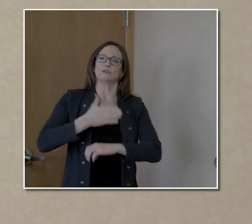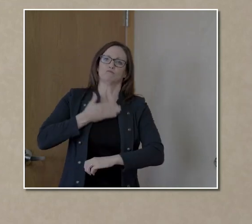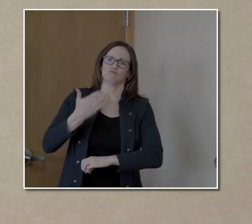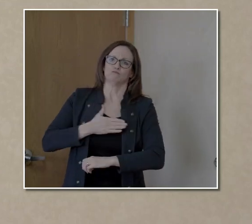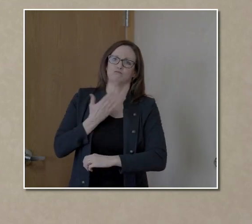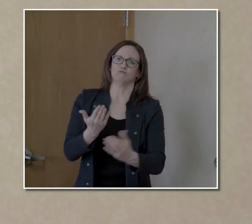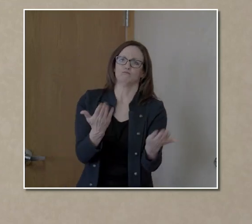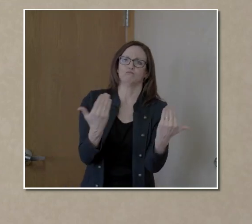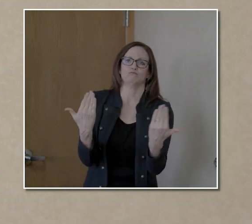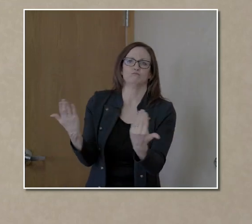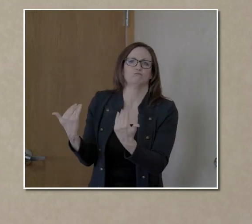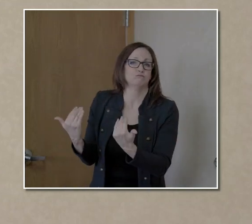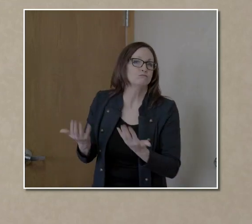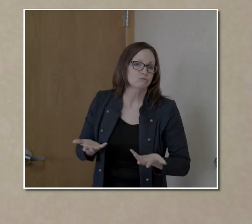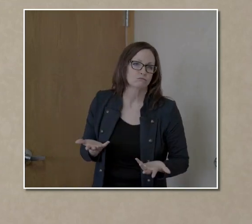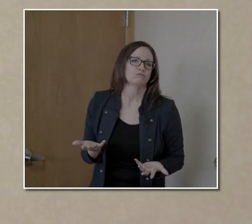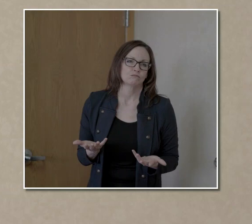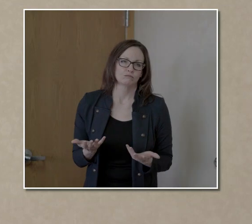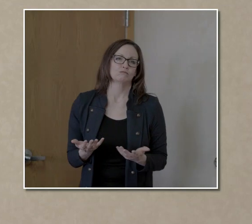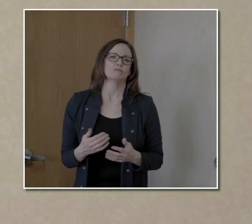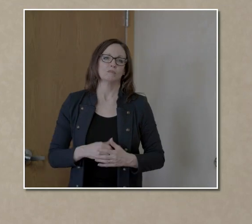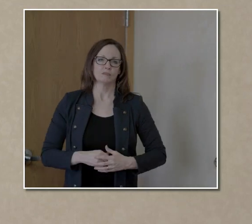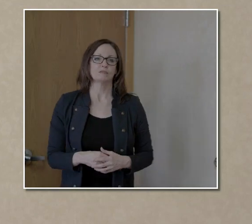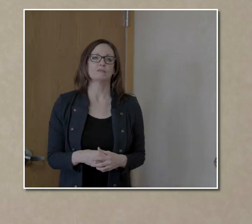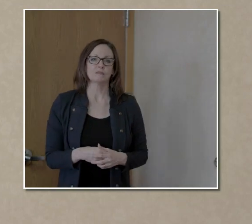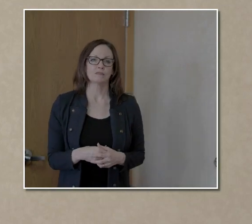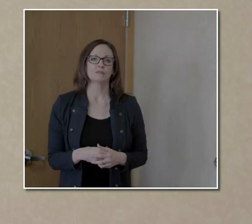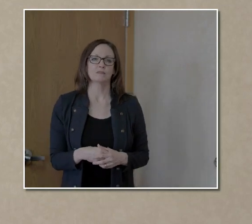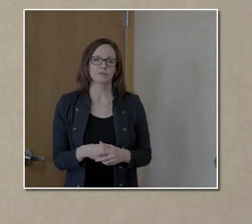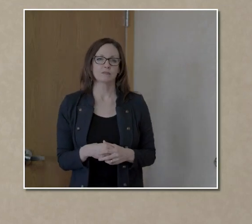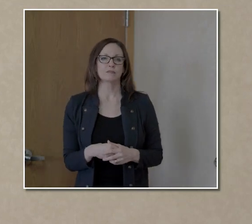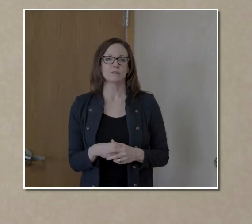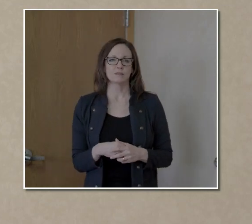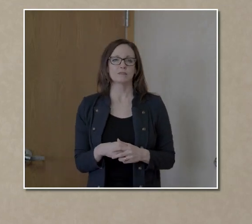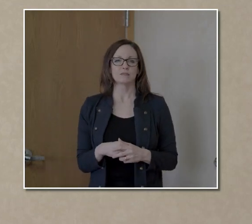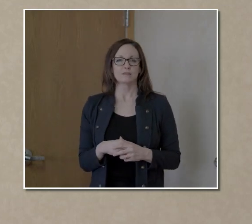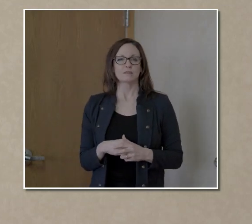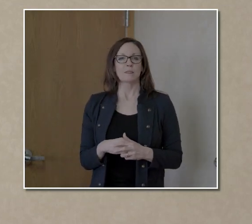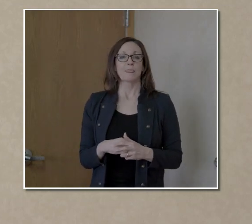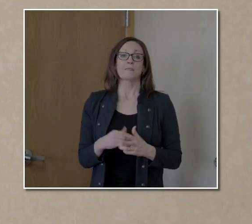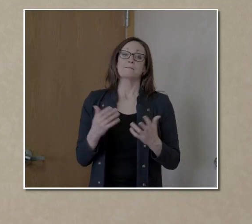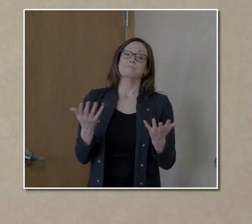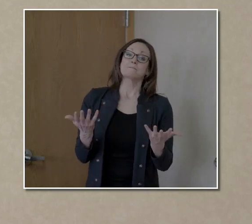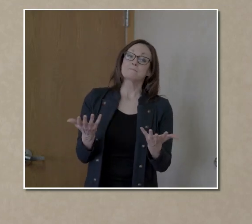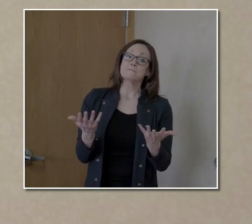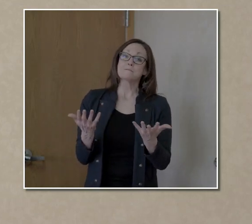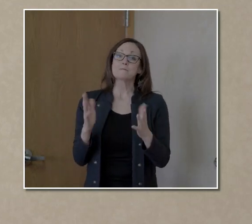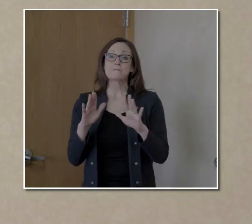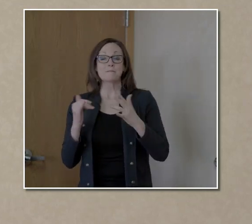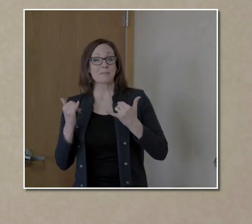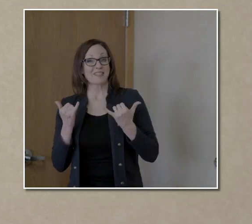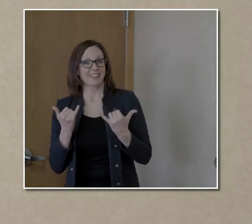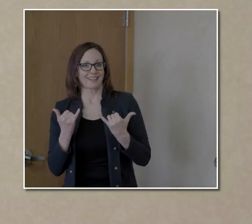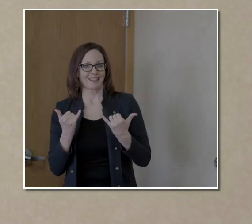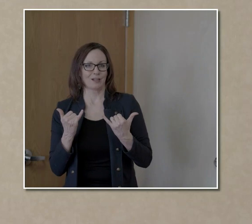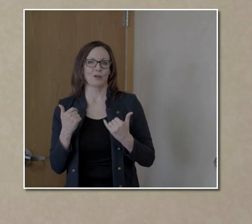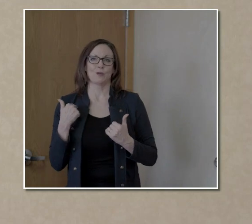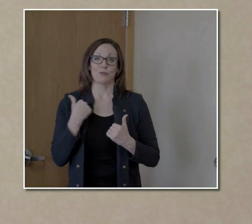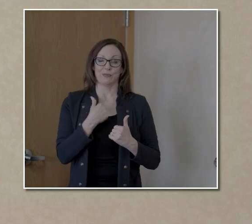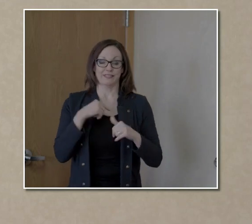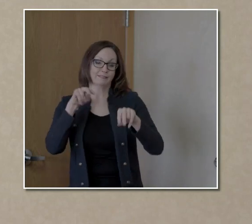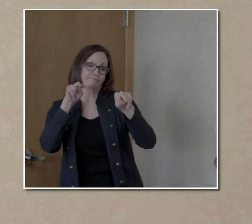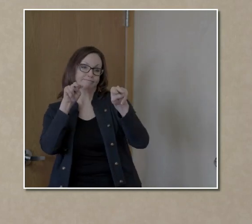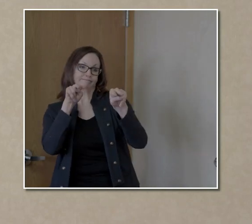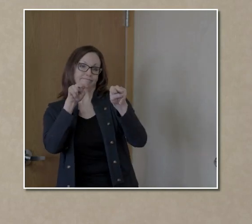that resource available to us. So I know it can be frustrating, but one of the things about this response is there